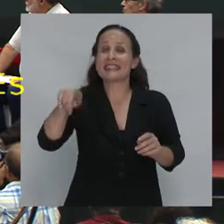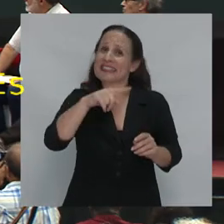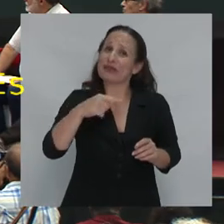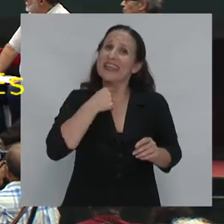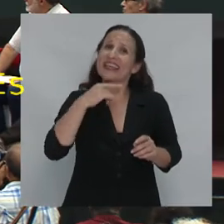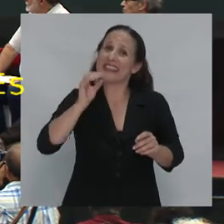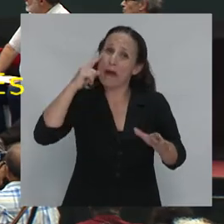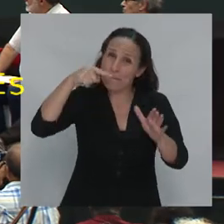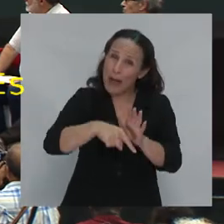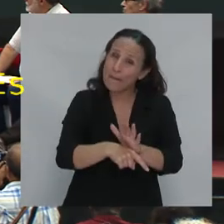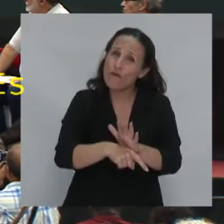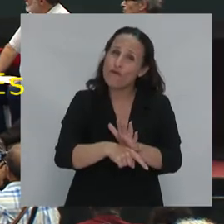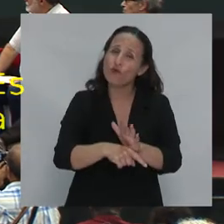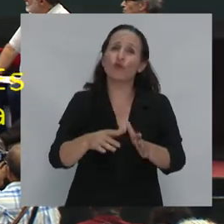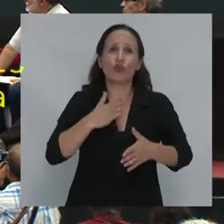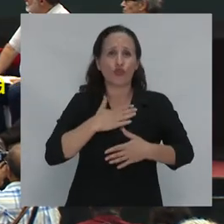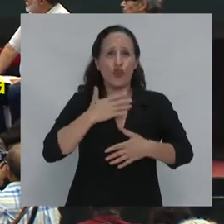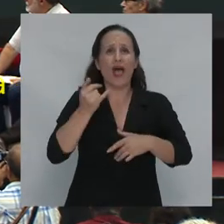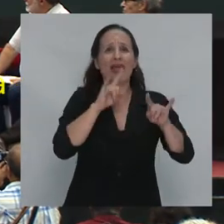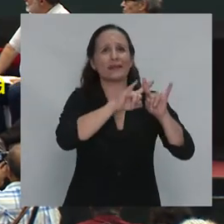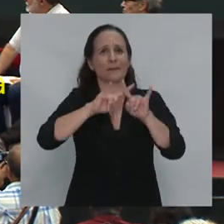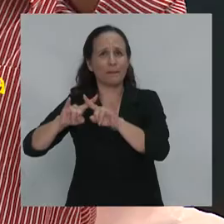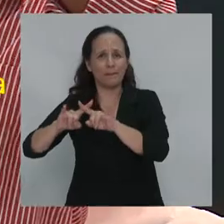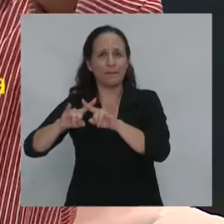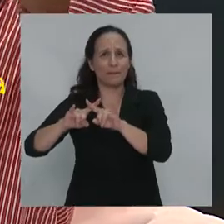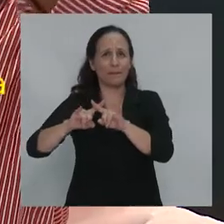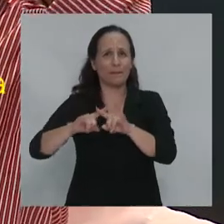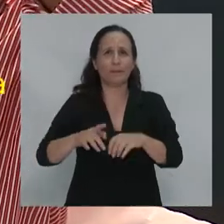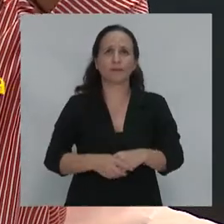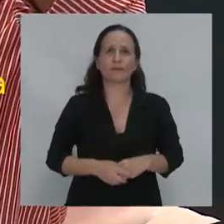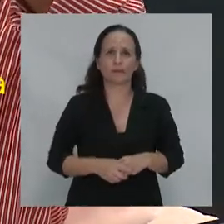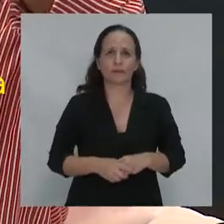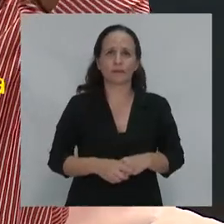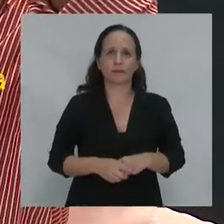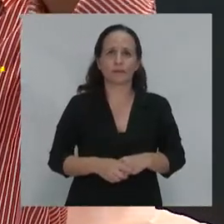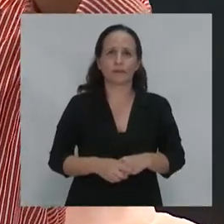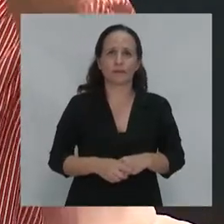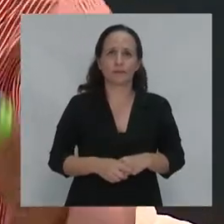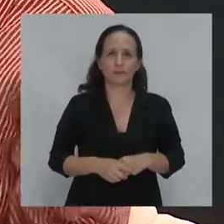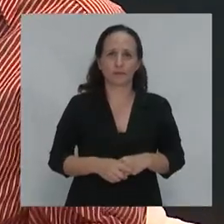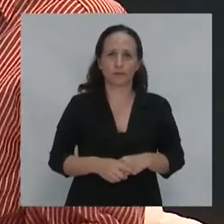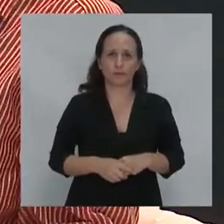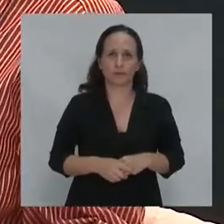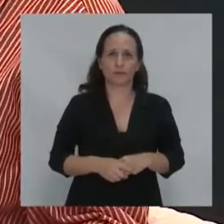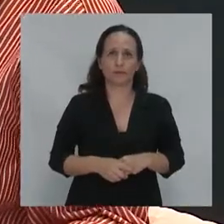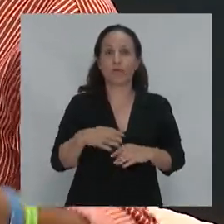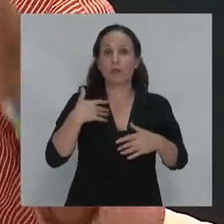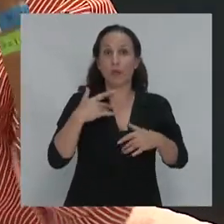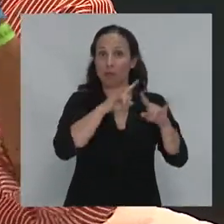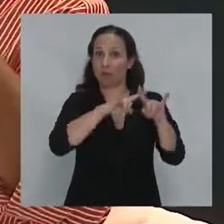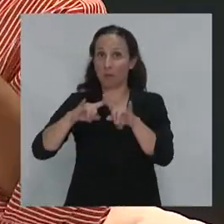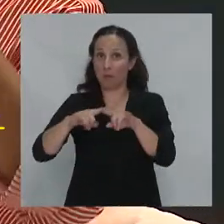called real econ dot org and there are many articles with data and empirical evidence and so on this